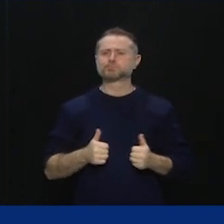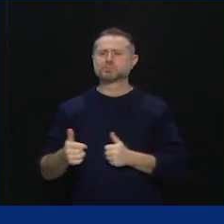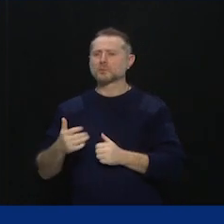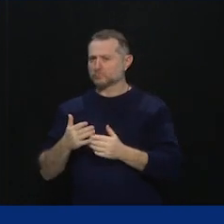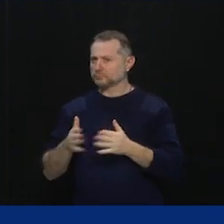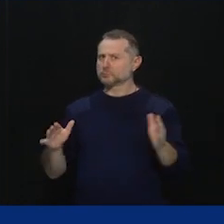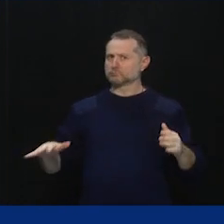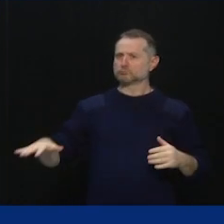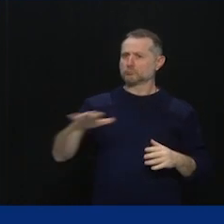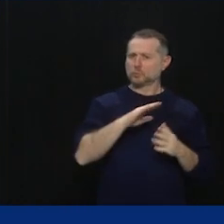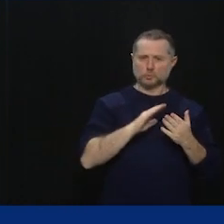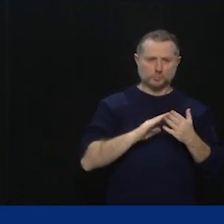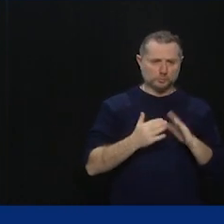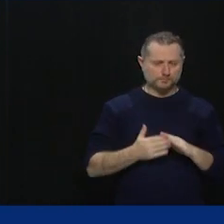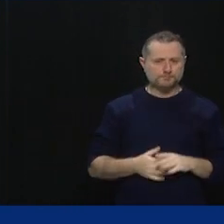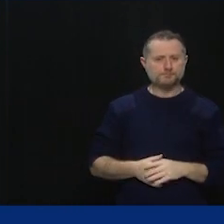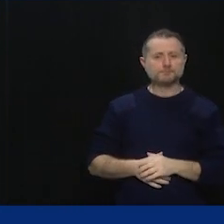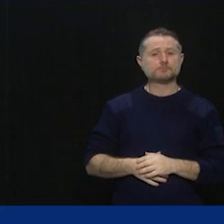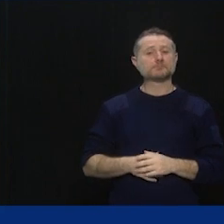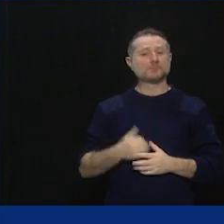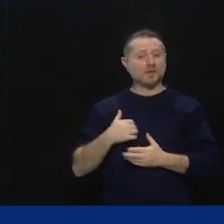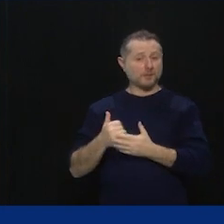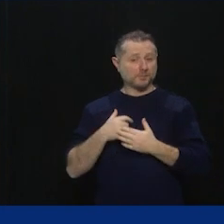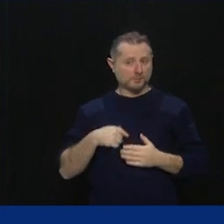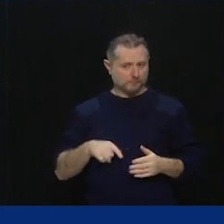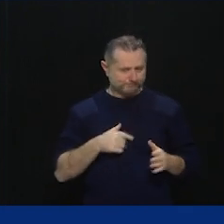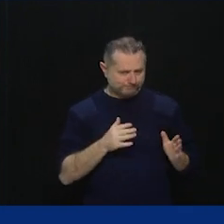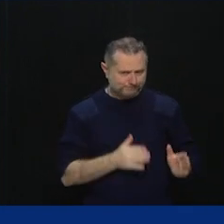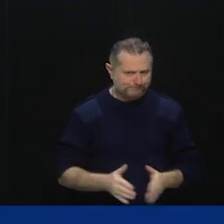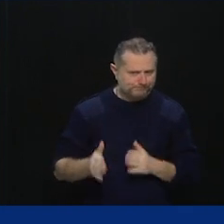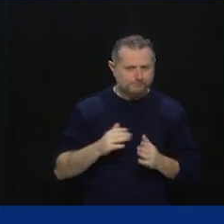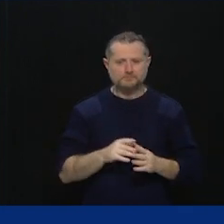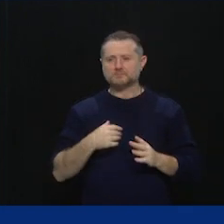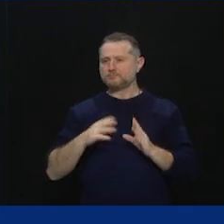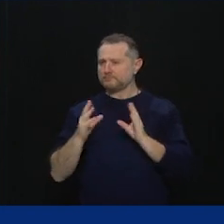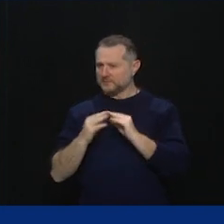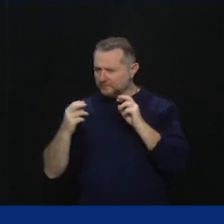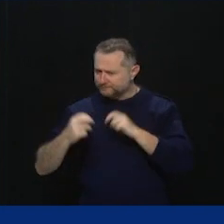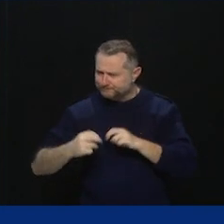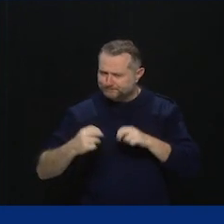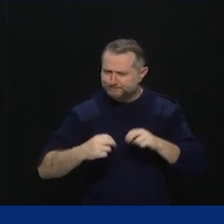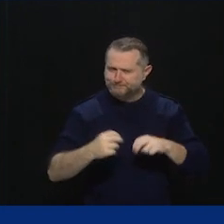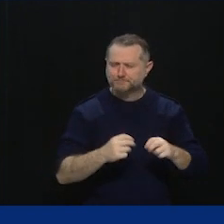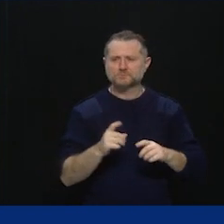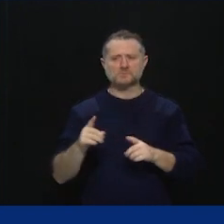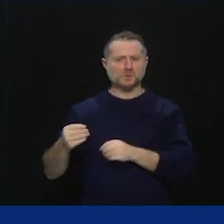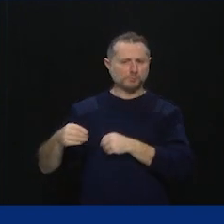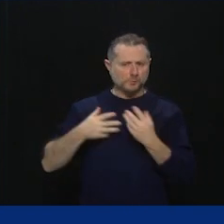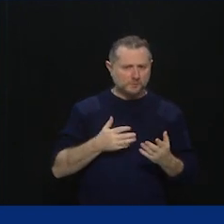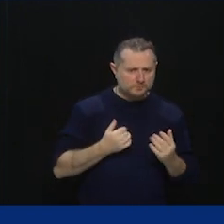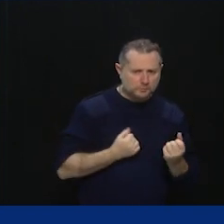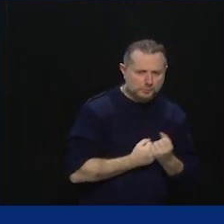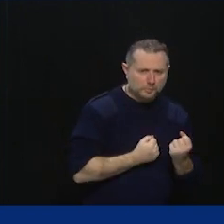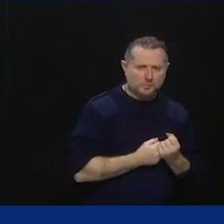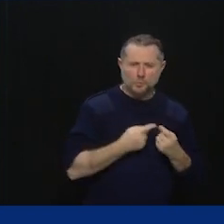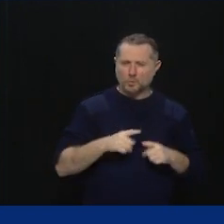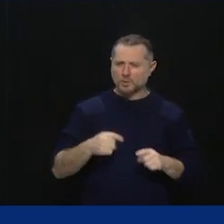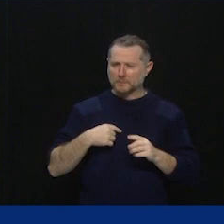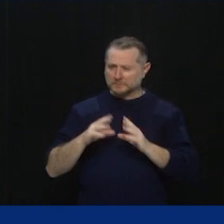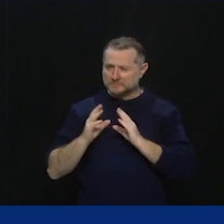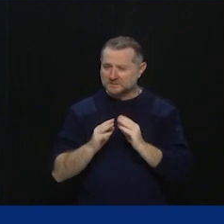also helped arrange community meetings and additional public support at our public hearing. So Kevin, would you mind coming up and saying a few